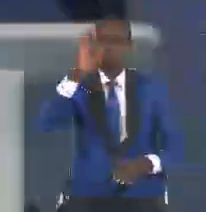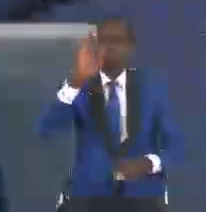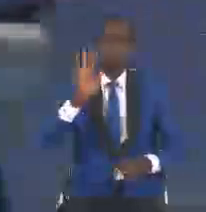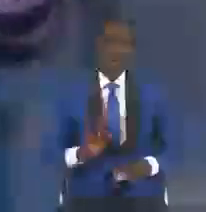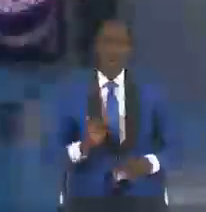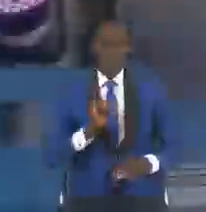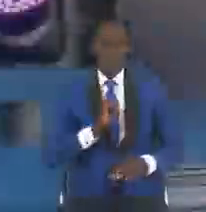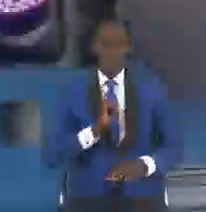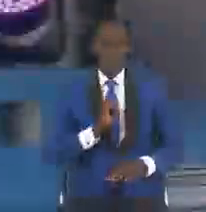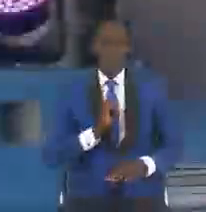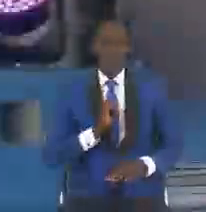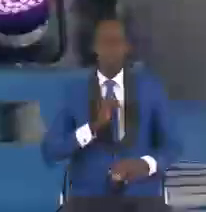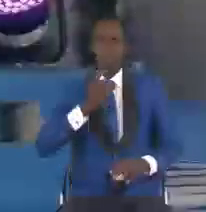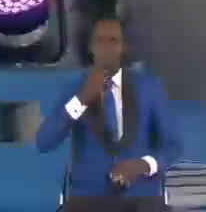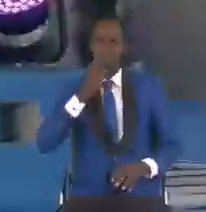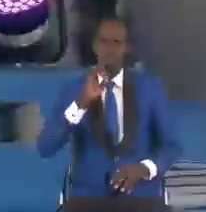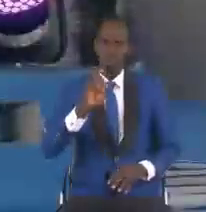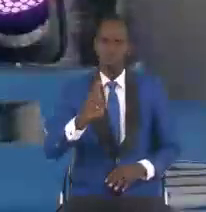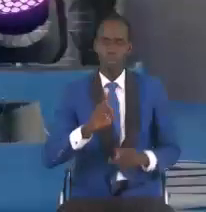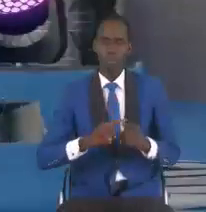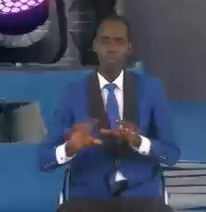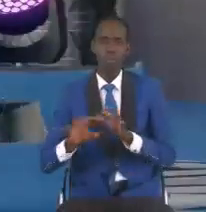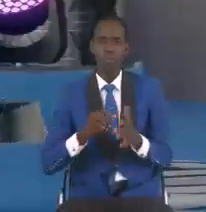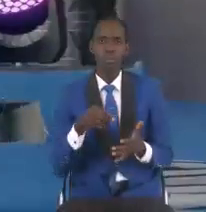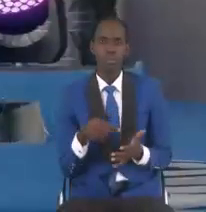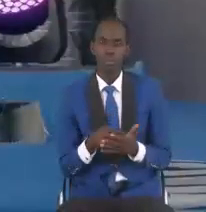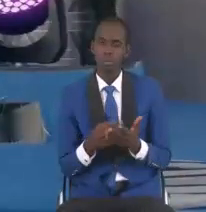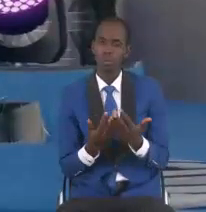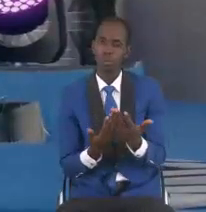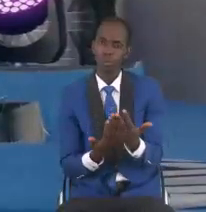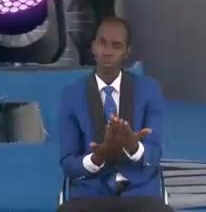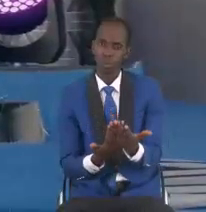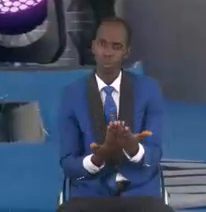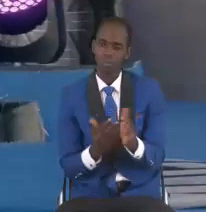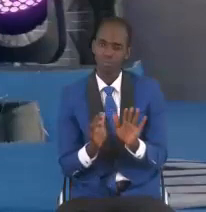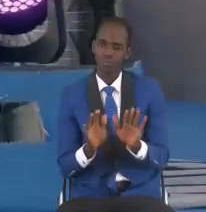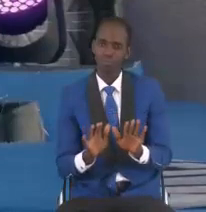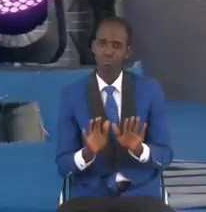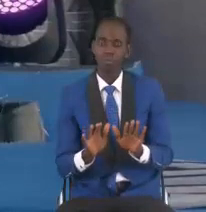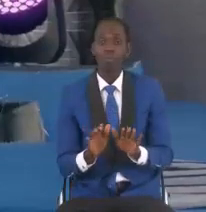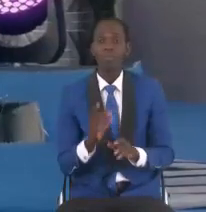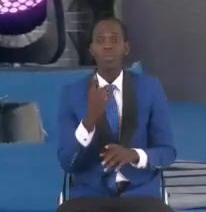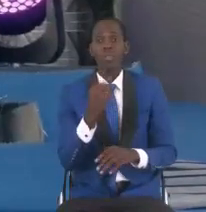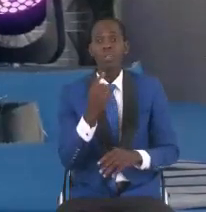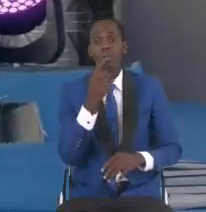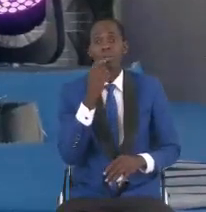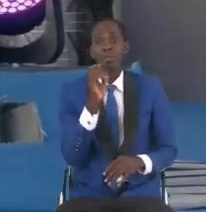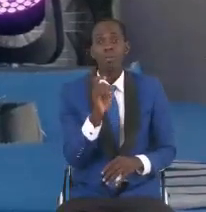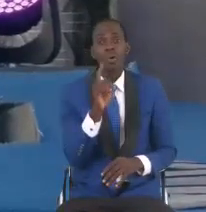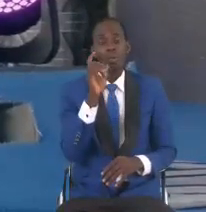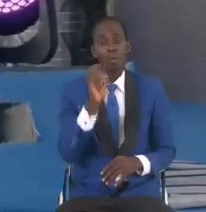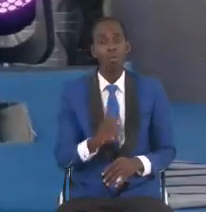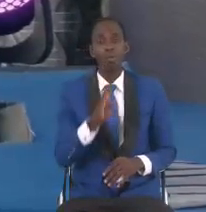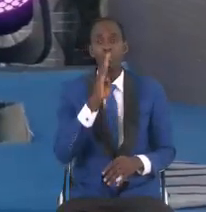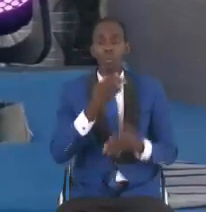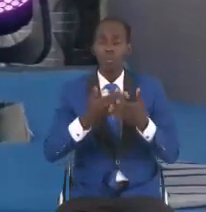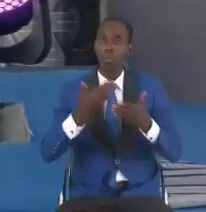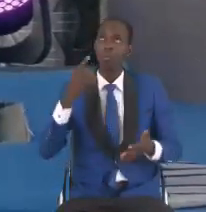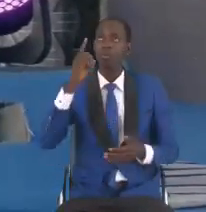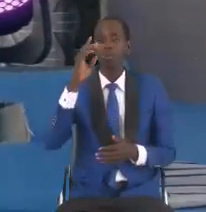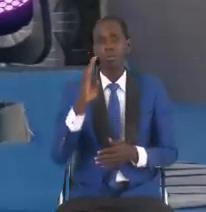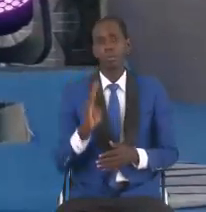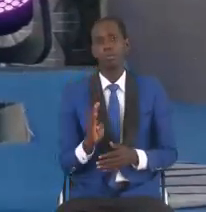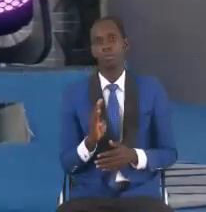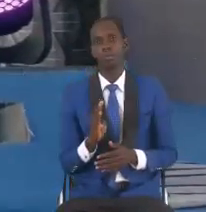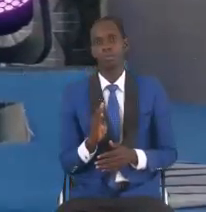charge you to do this. Hold on. The charge must be before God. It's like you should